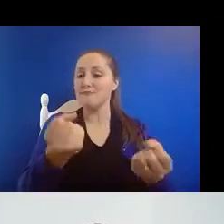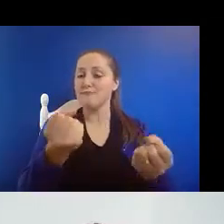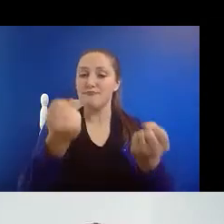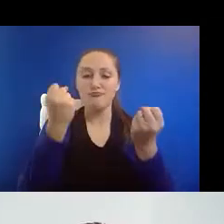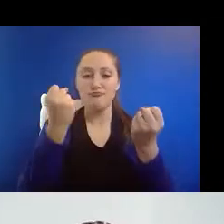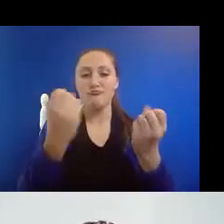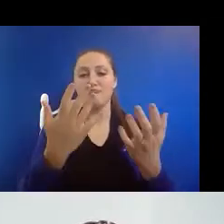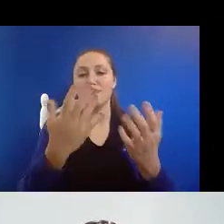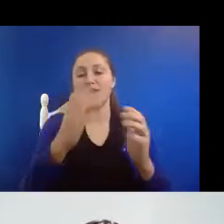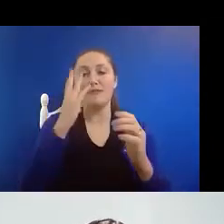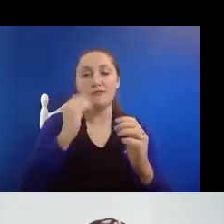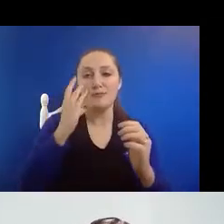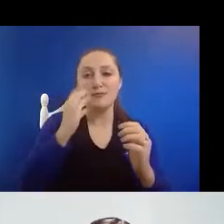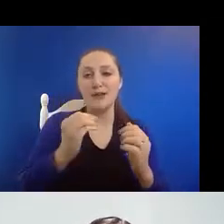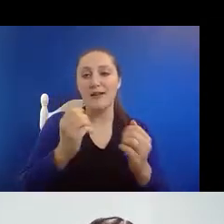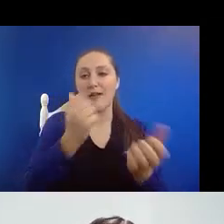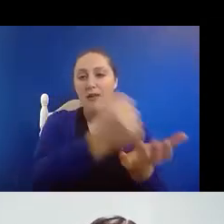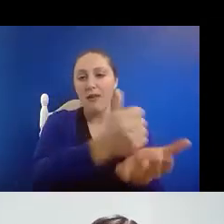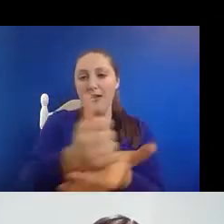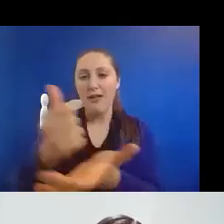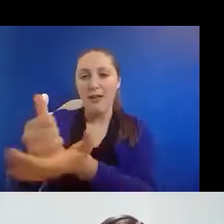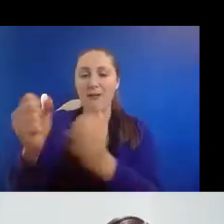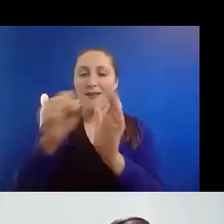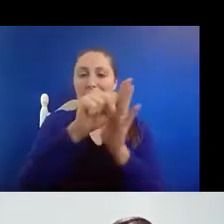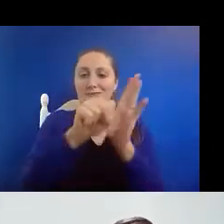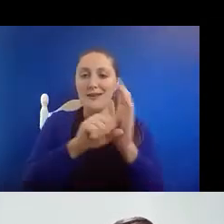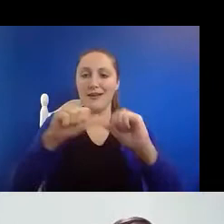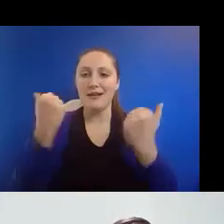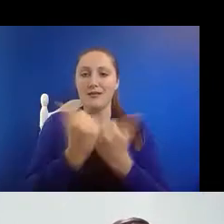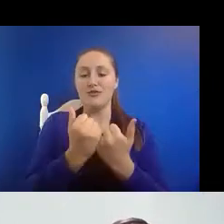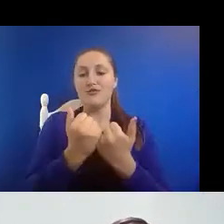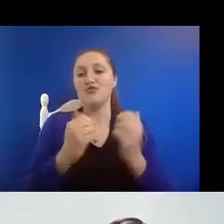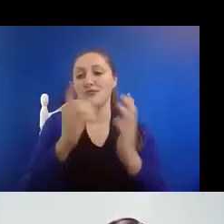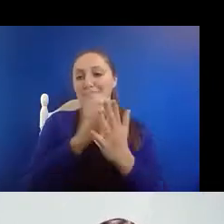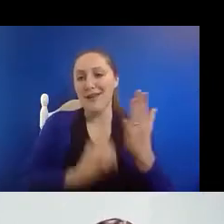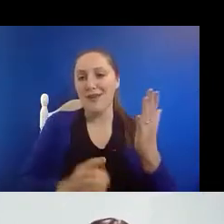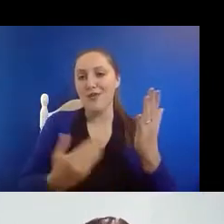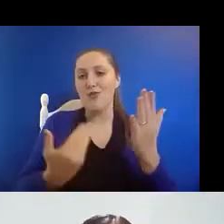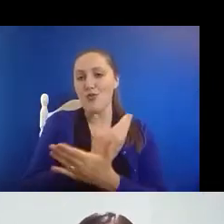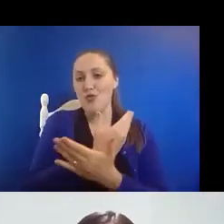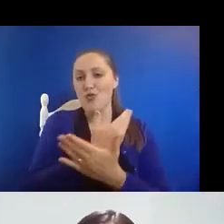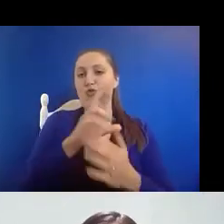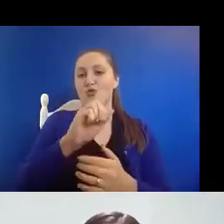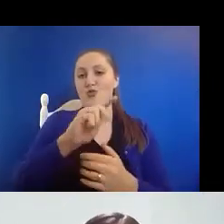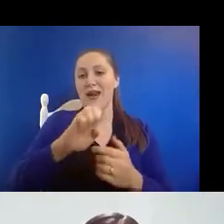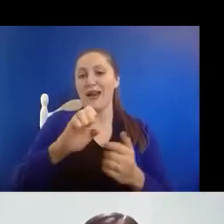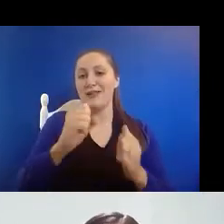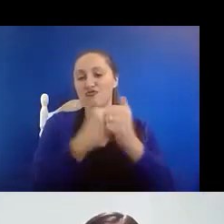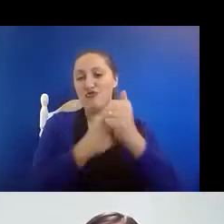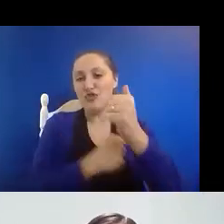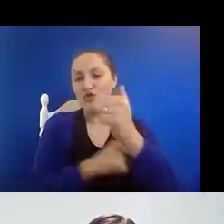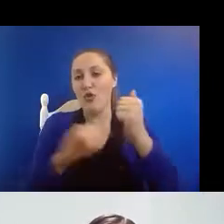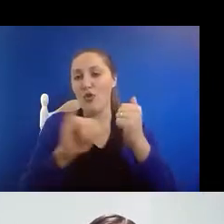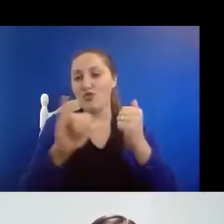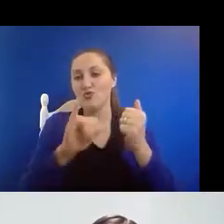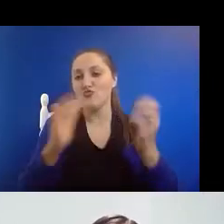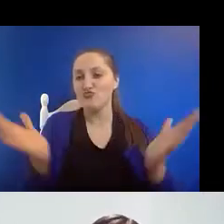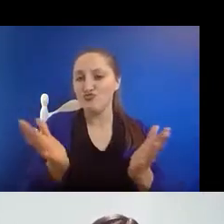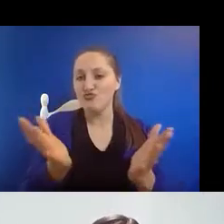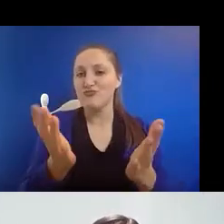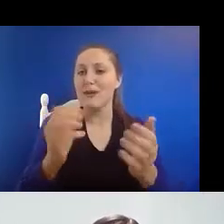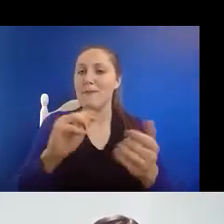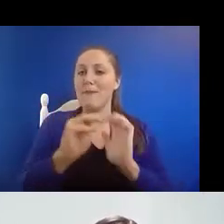assisting state agencies to design new rate structures and reimbursement models which incentivize competitive integrated